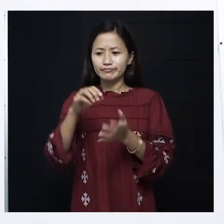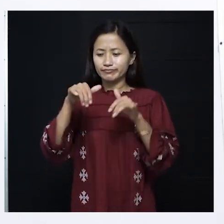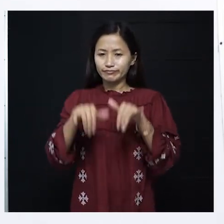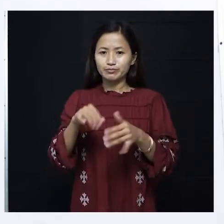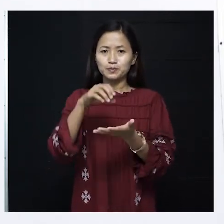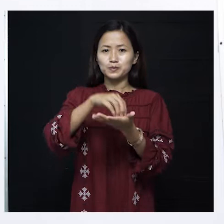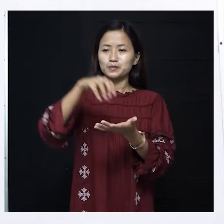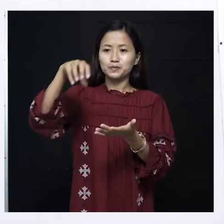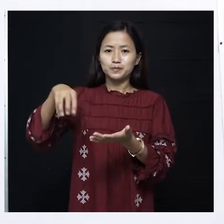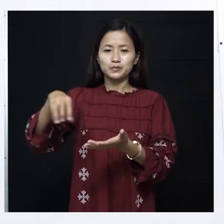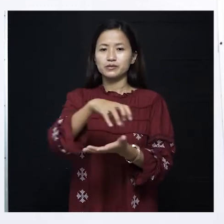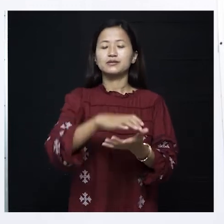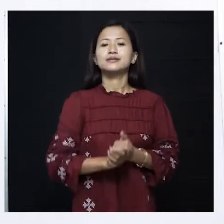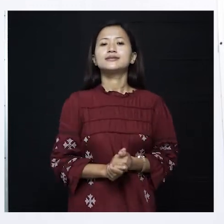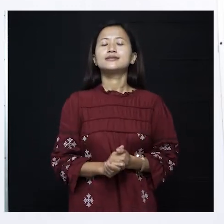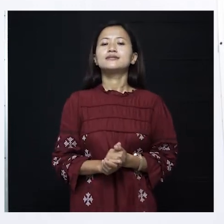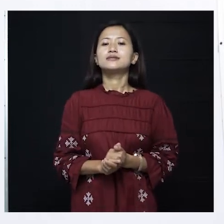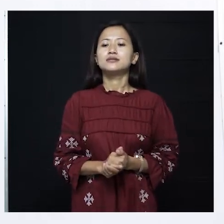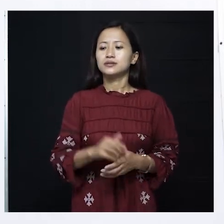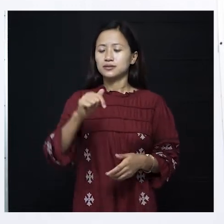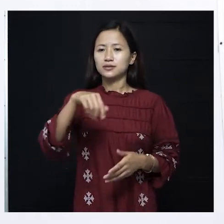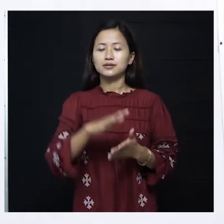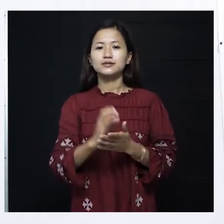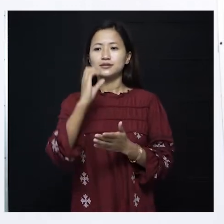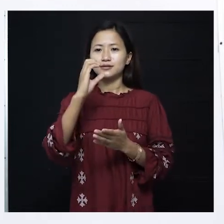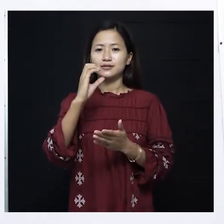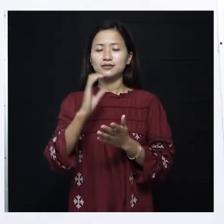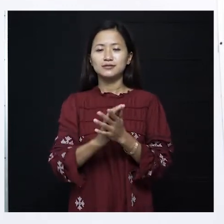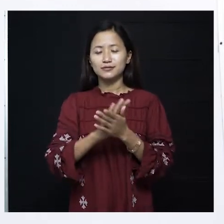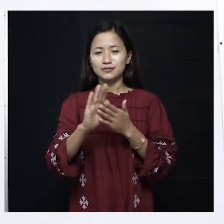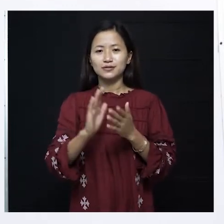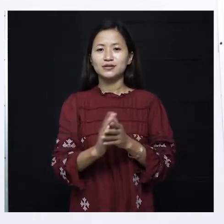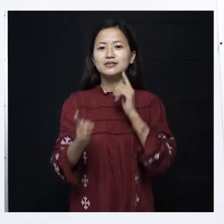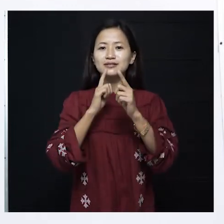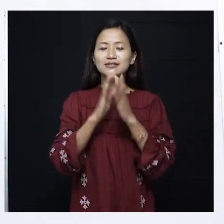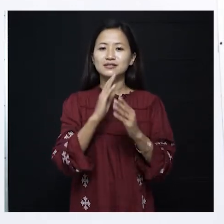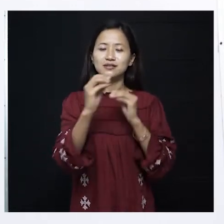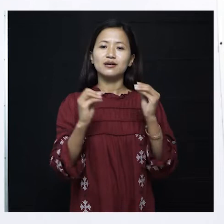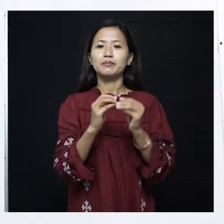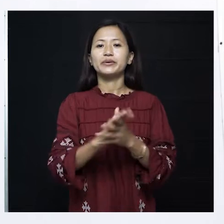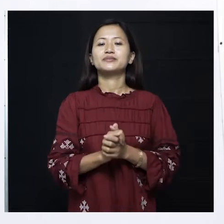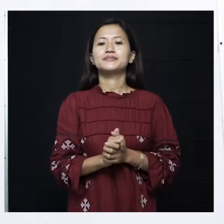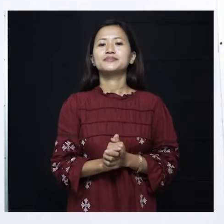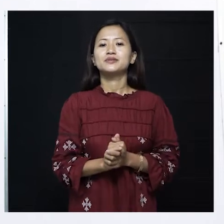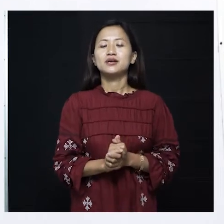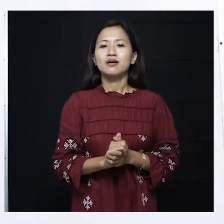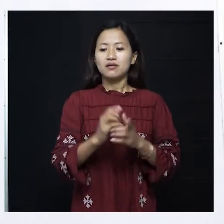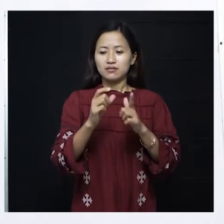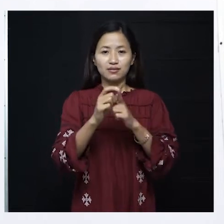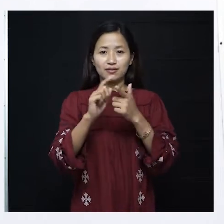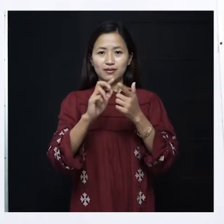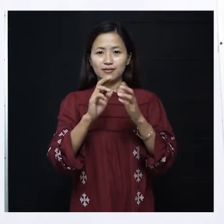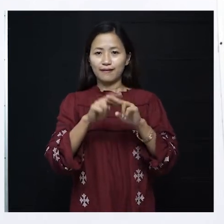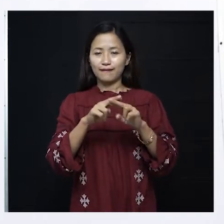to be very easy for you. So that is why here in this chapter we will be discussing about the definition.